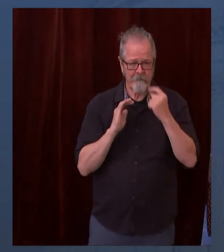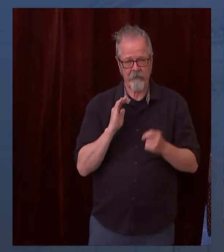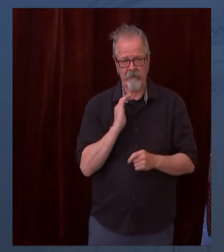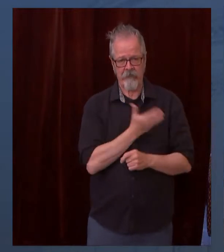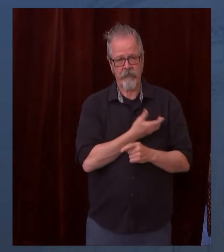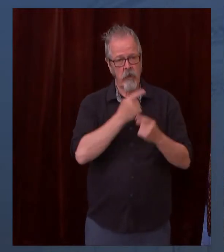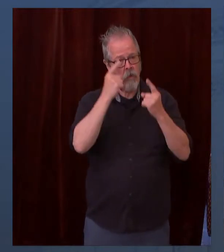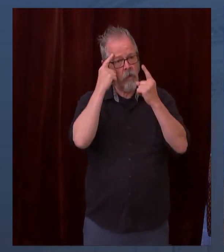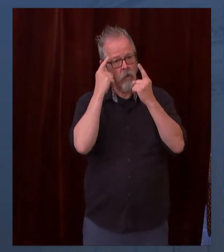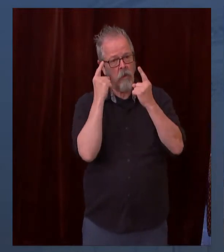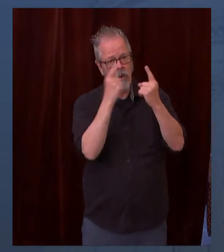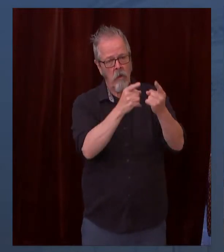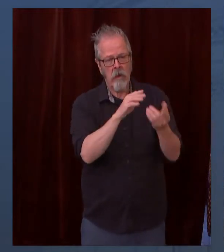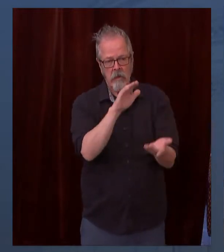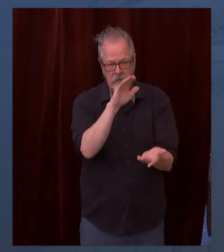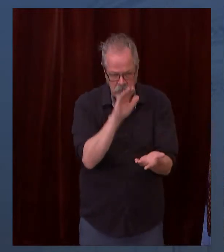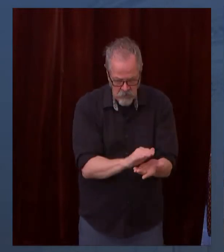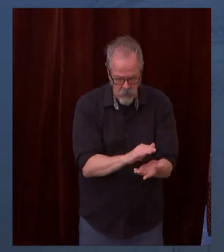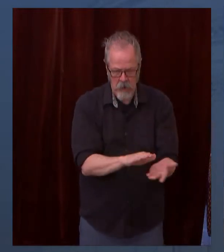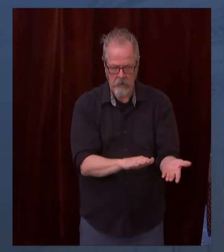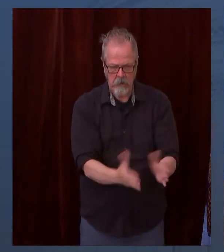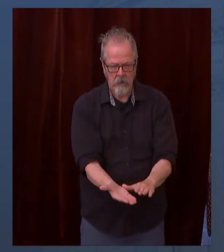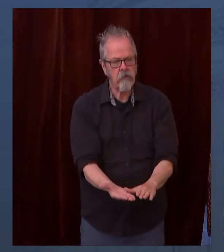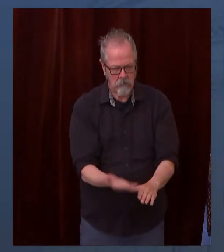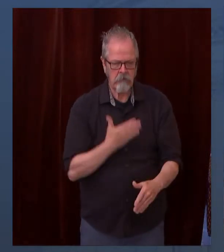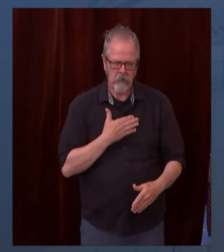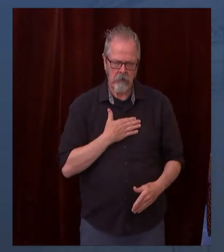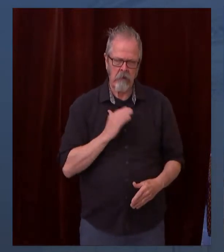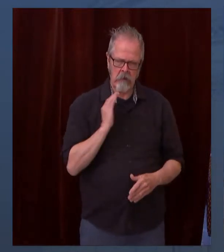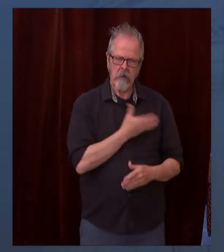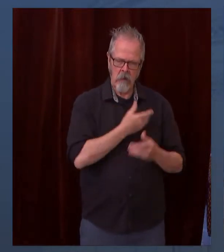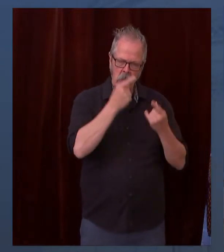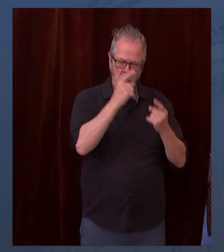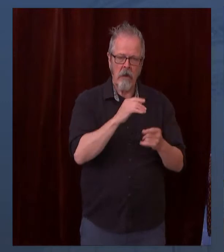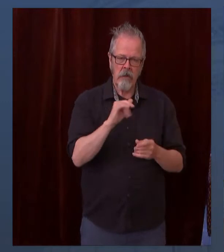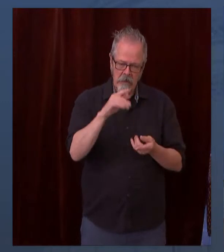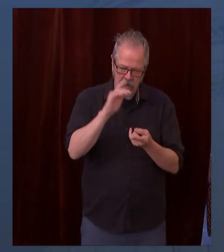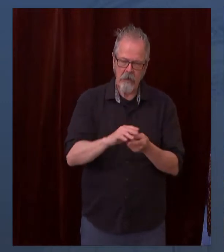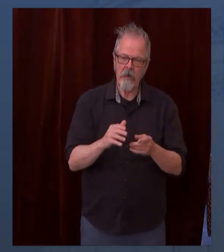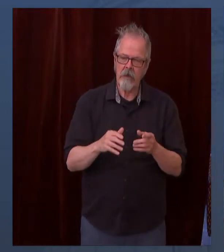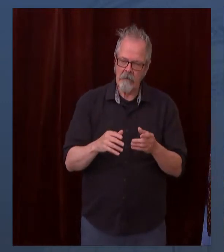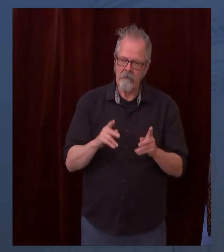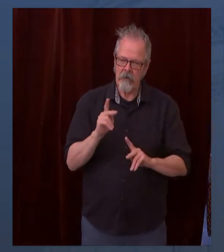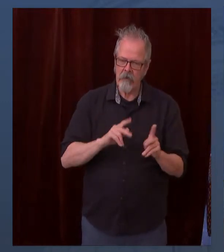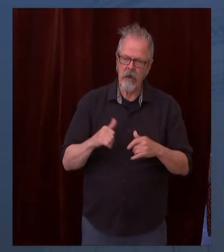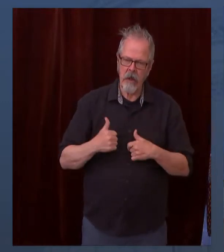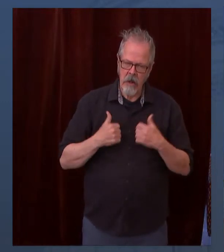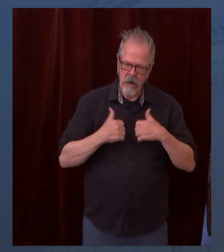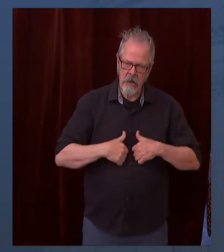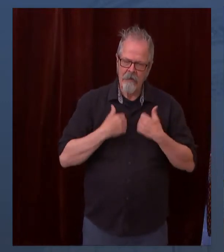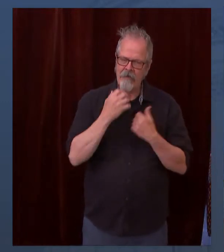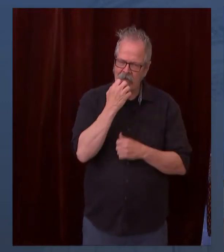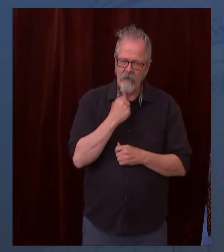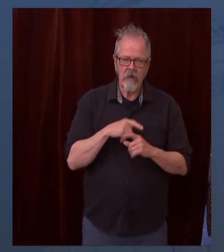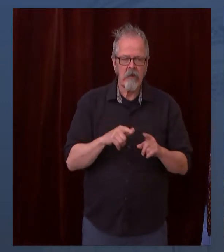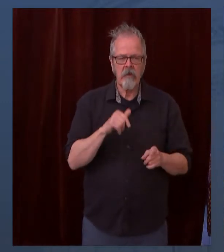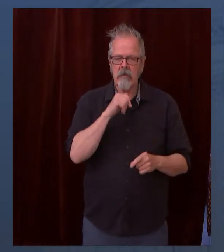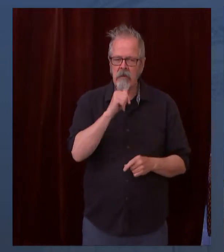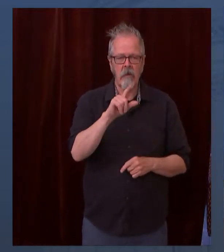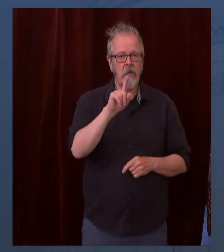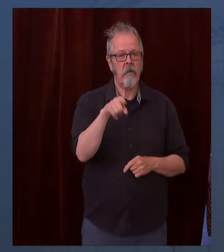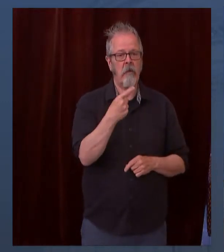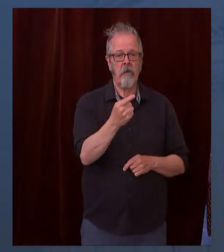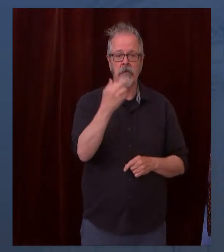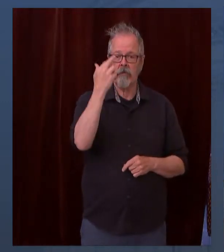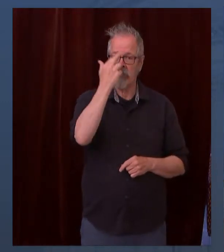one of those lives saved is a miracle in my book. But it's not just lives lost, it's the ability